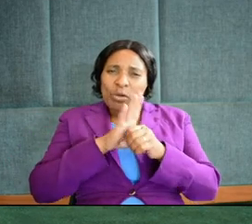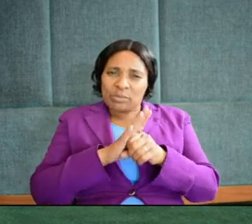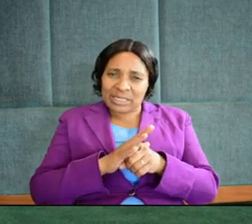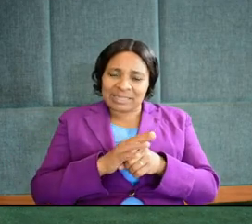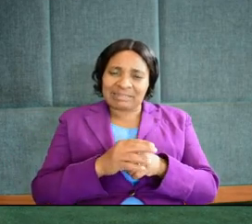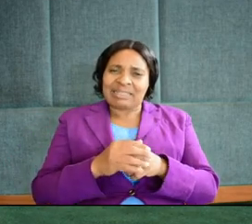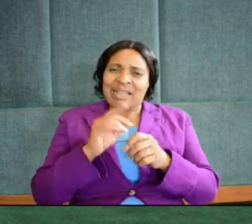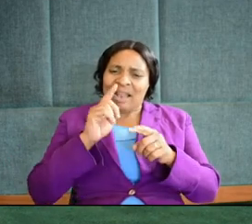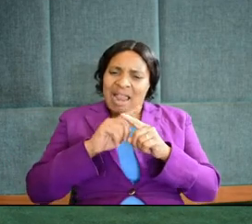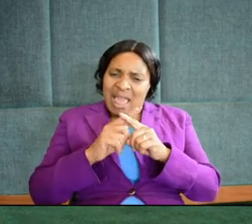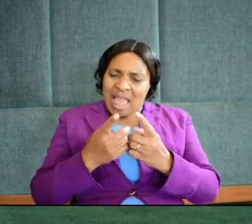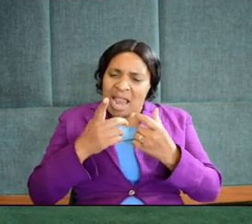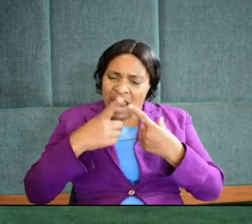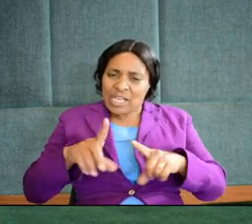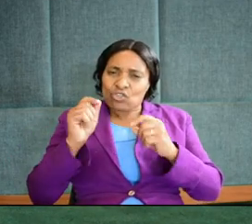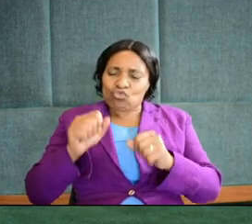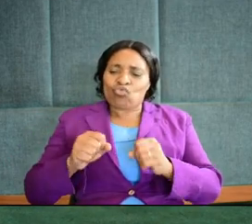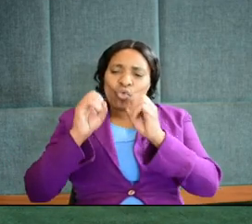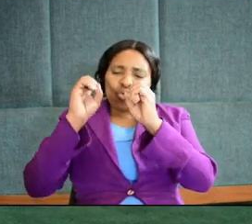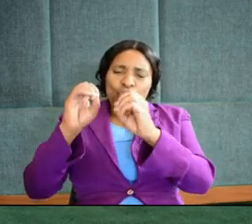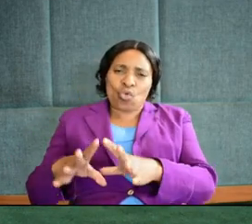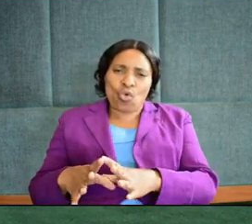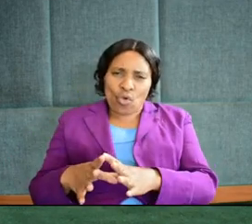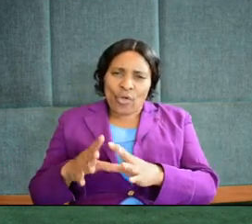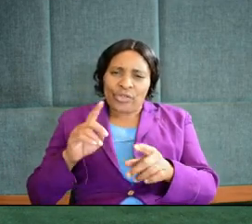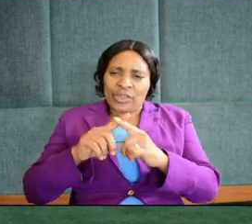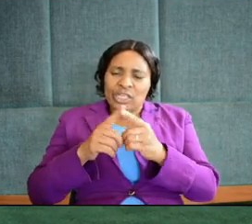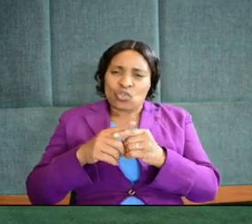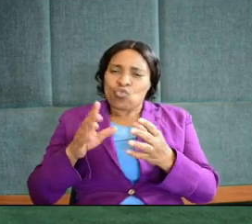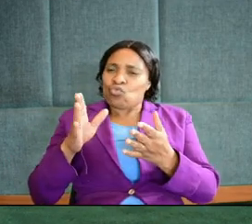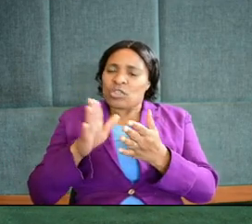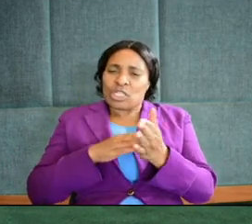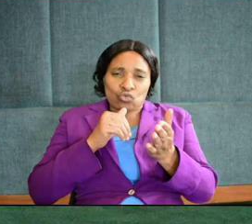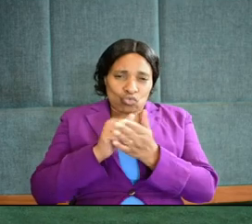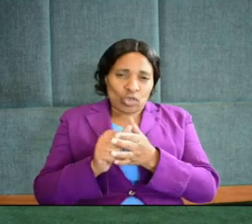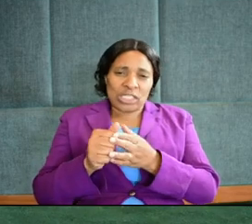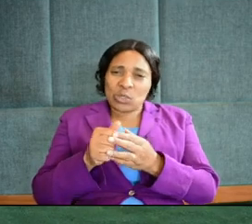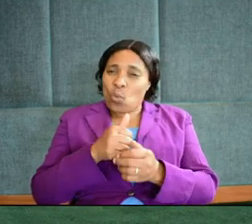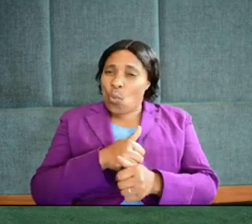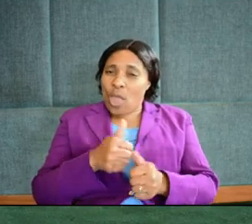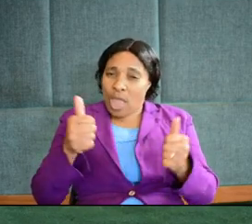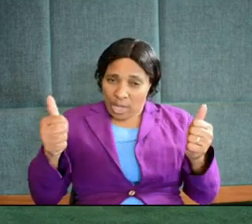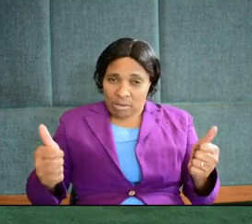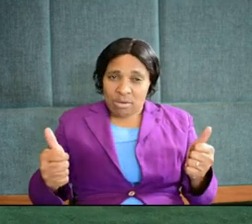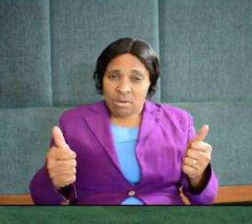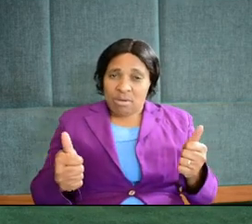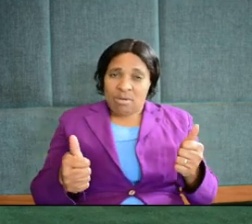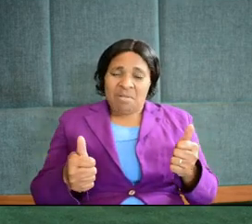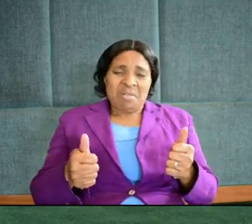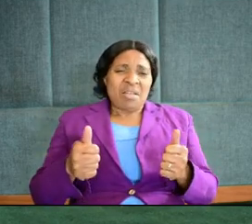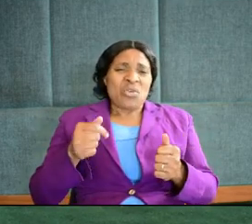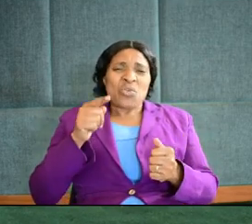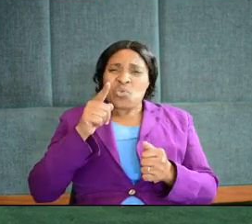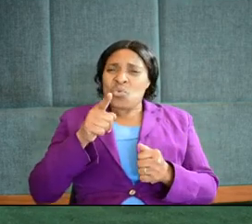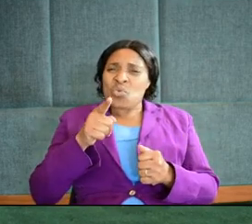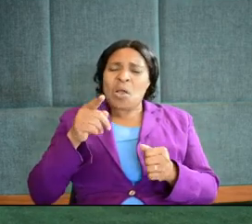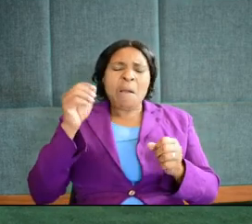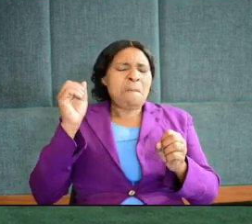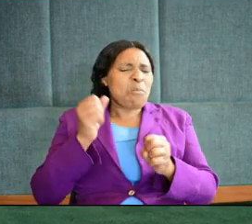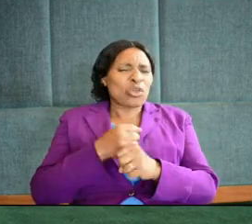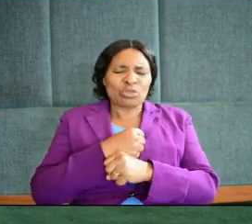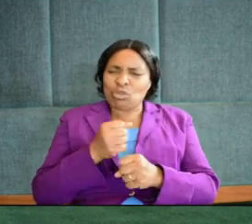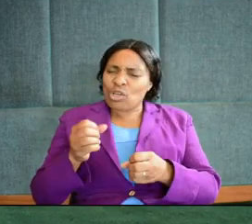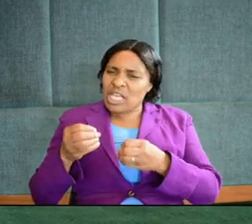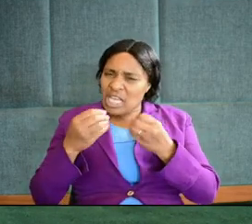trample them under their feet and turn and tear you in pieces. Very important, guys. Do not give what is